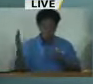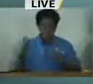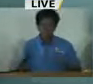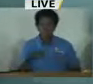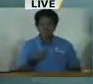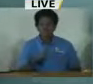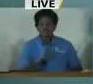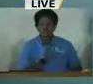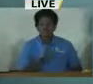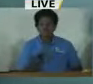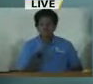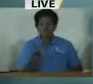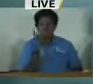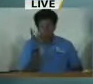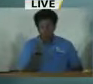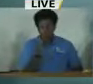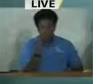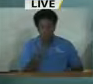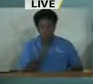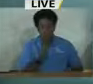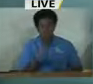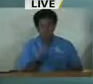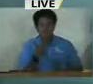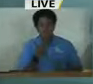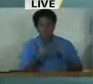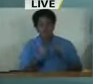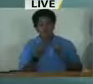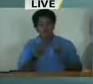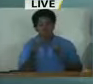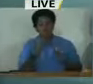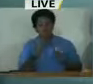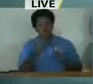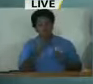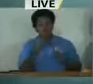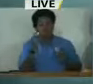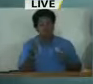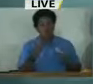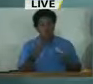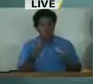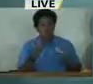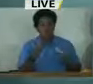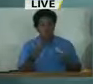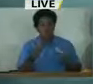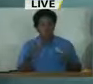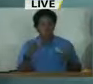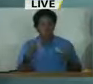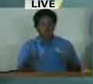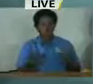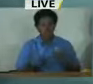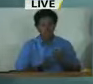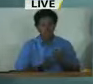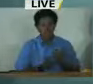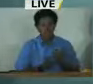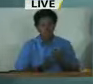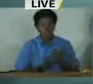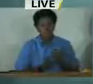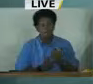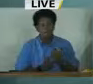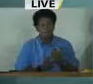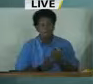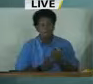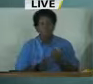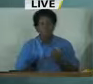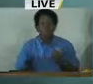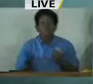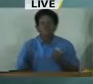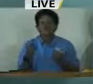Am I hearing from the opposition that at this point, where we